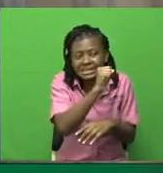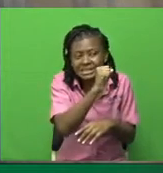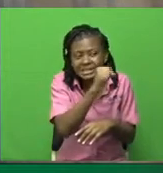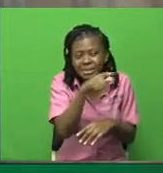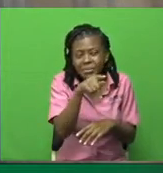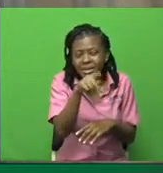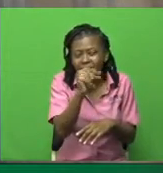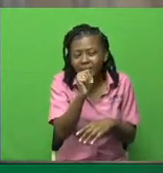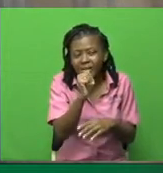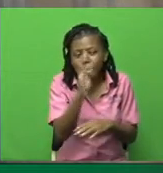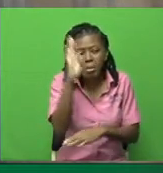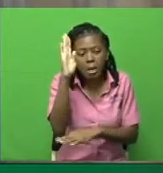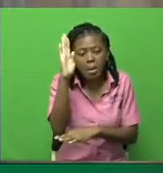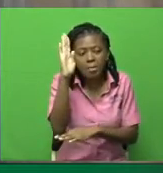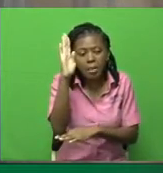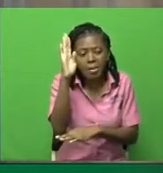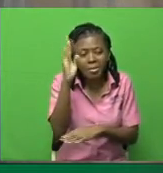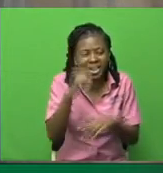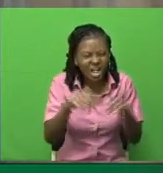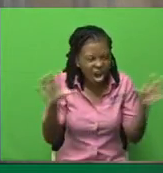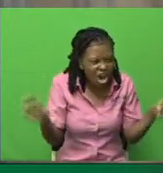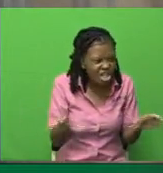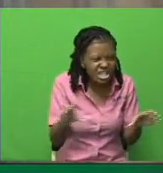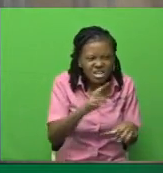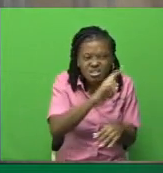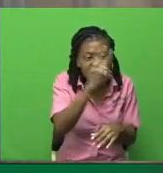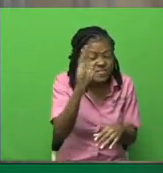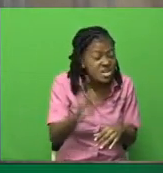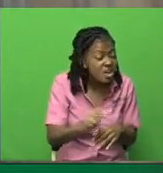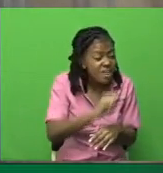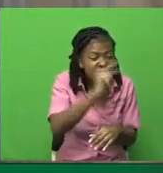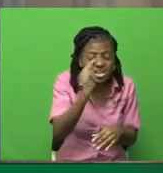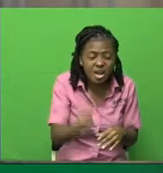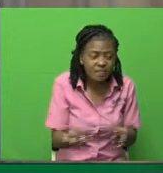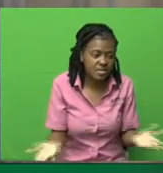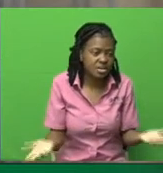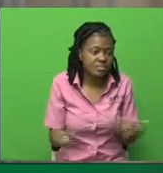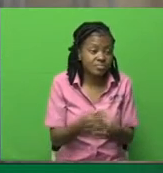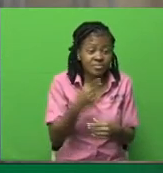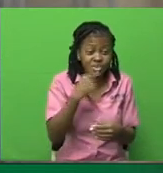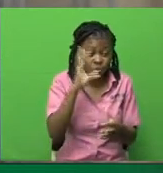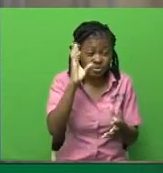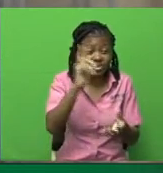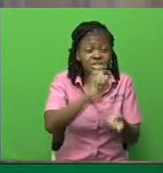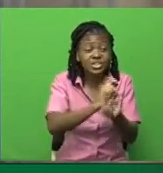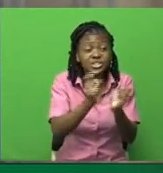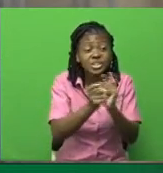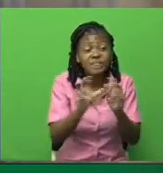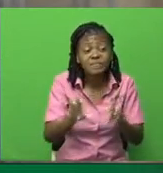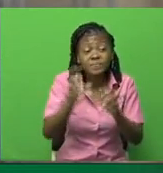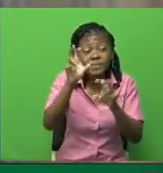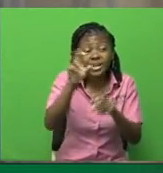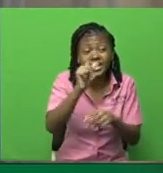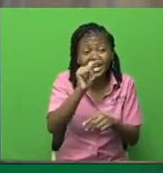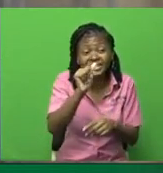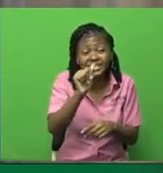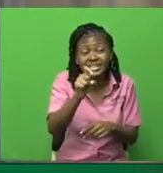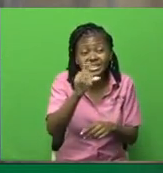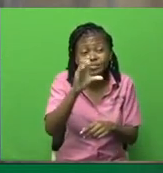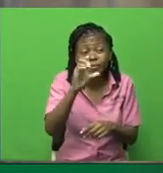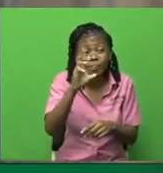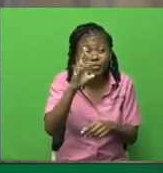materialize the minister said if we make changes now to the investment tax credit of course again